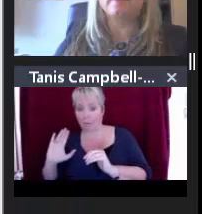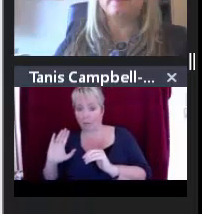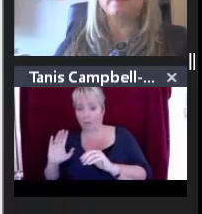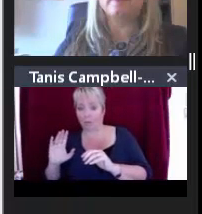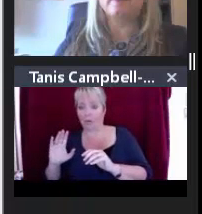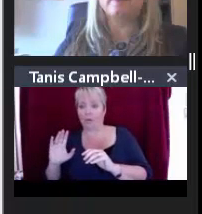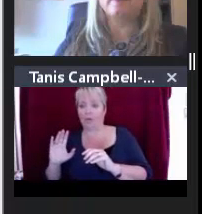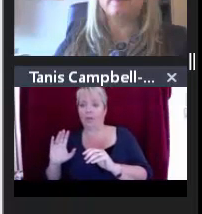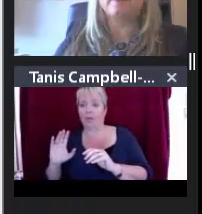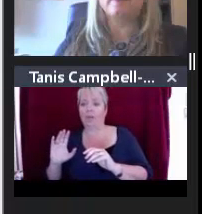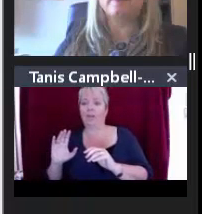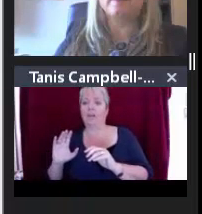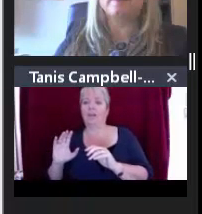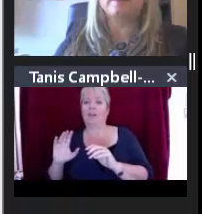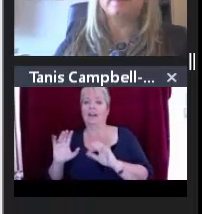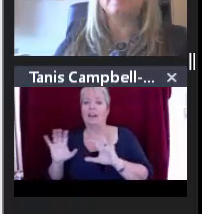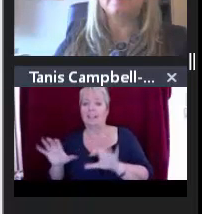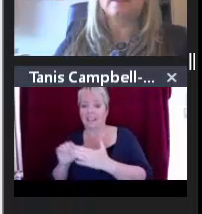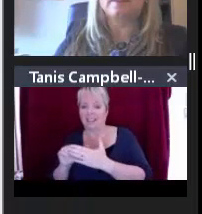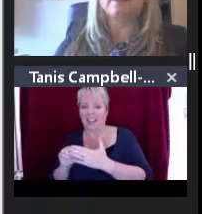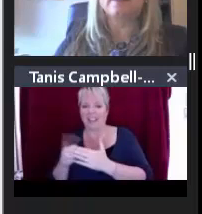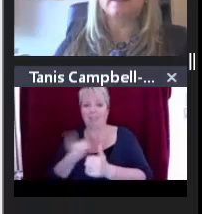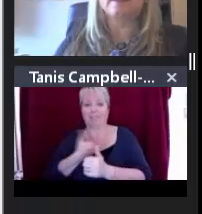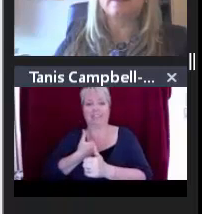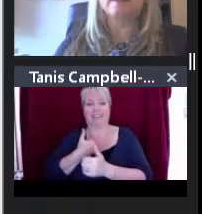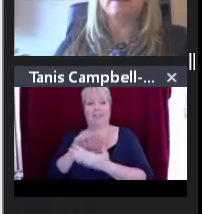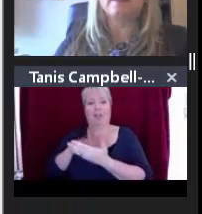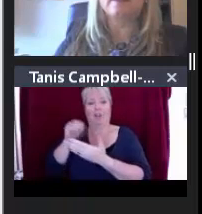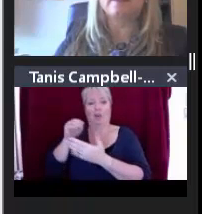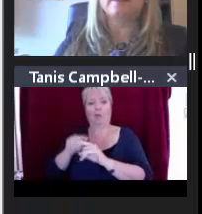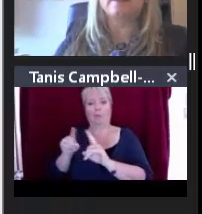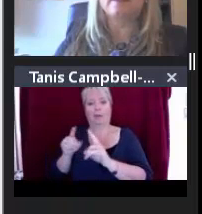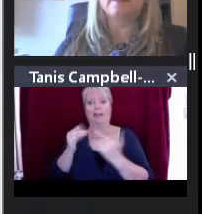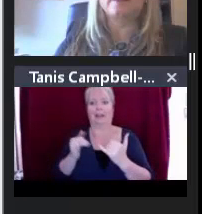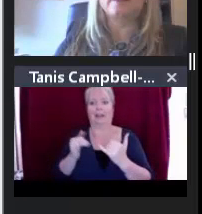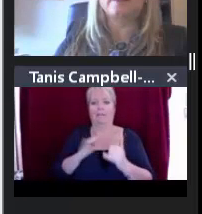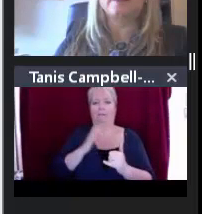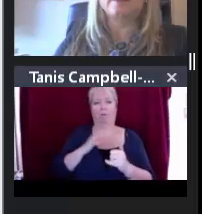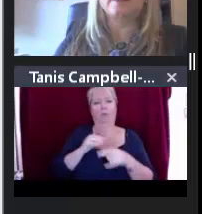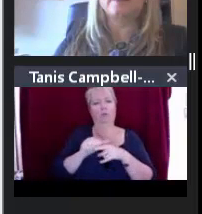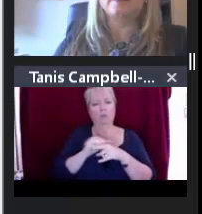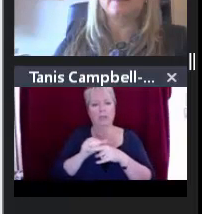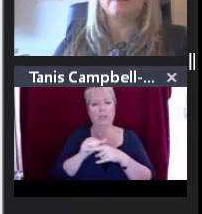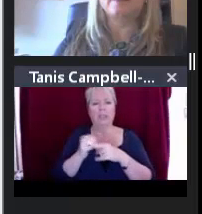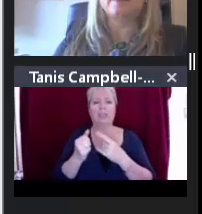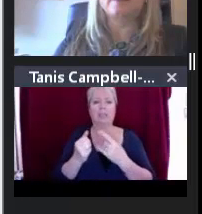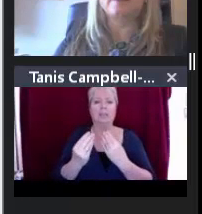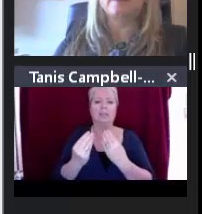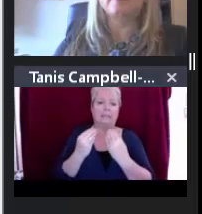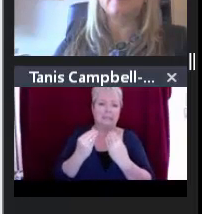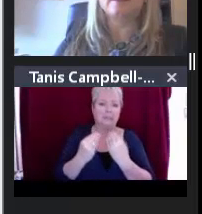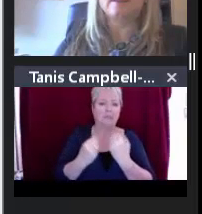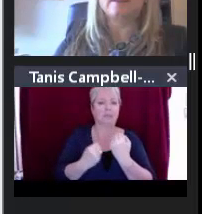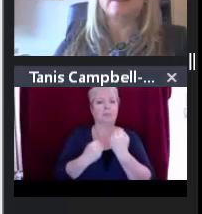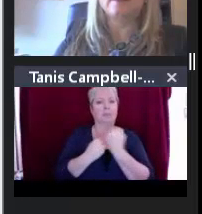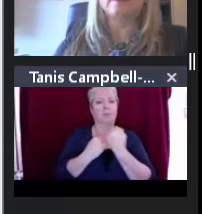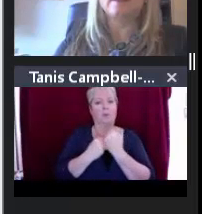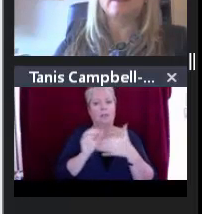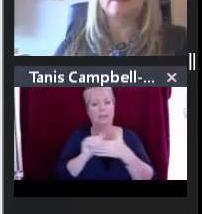of passion and self-taught, but it was very helpful to have the guidance of teachers helping